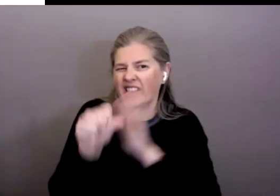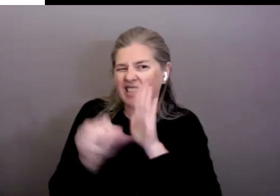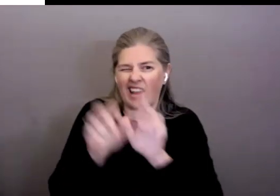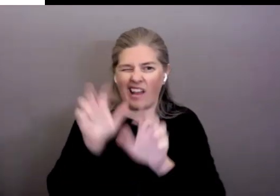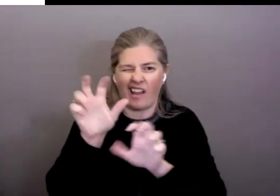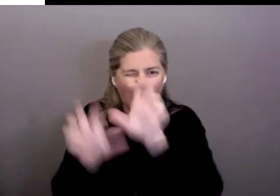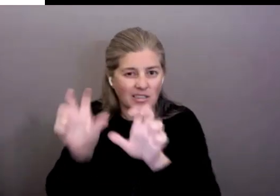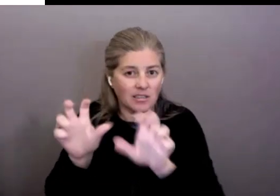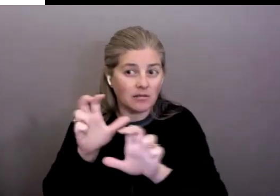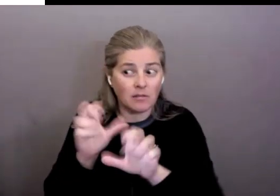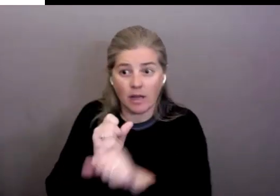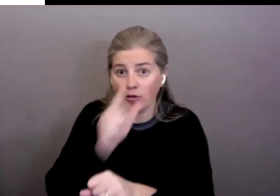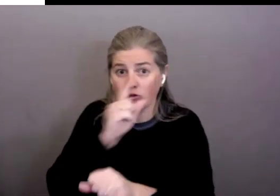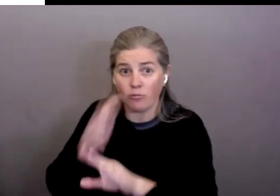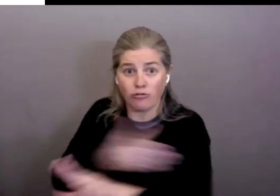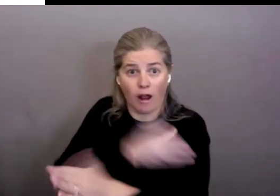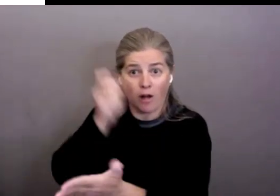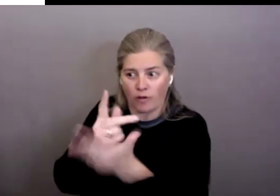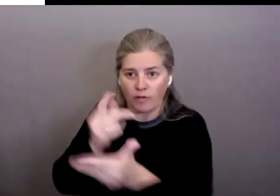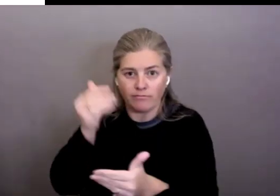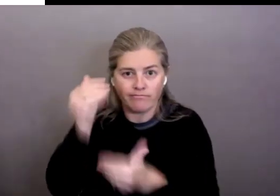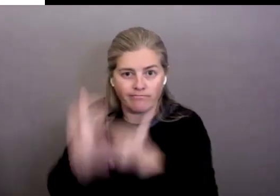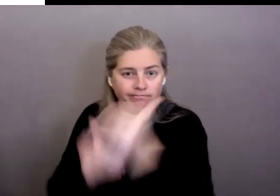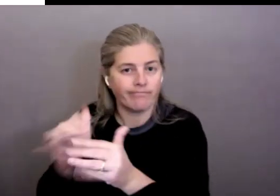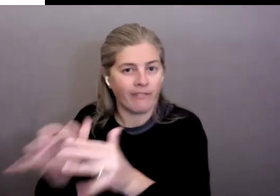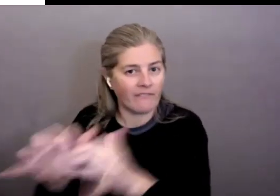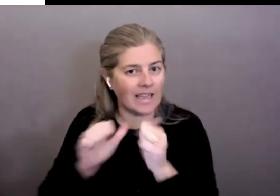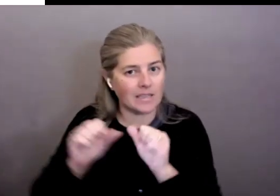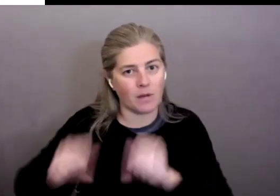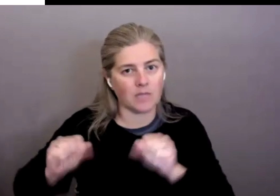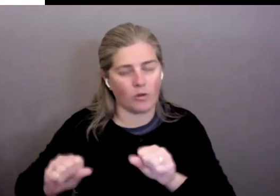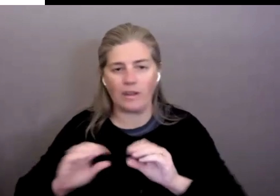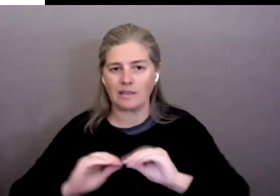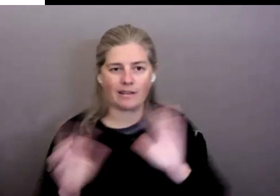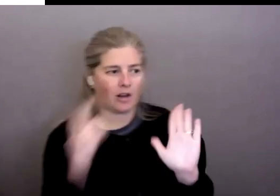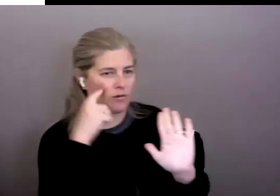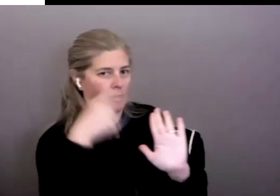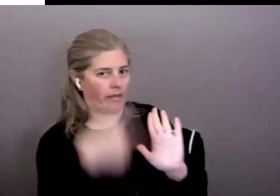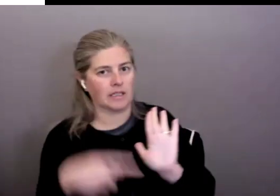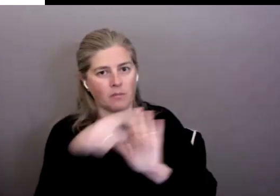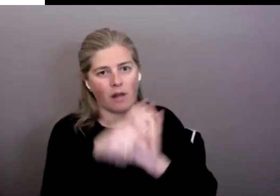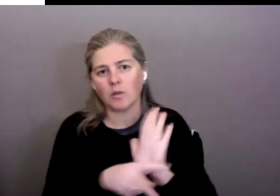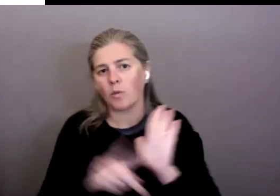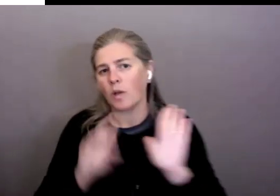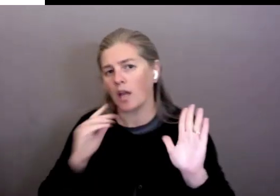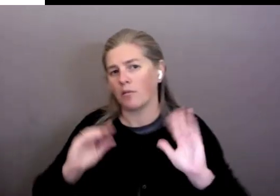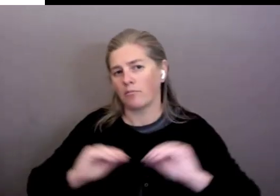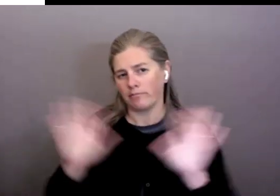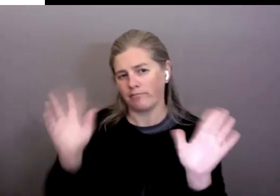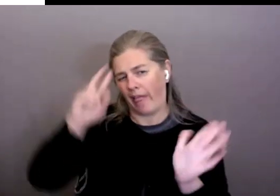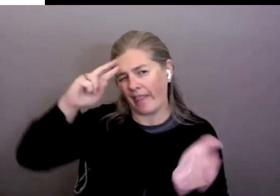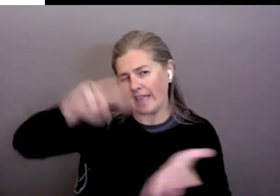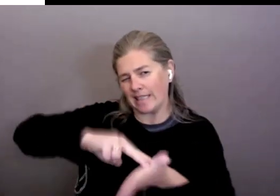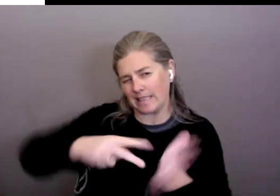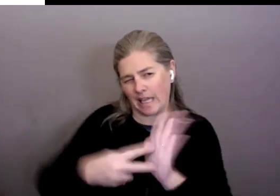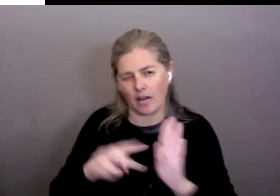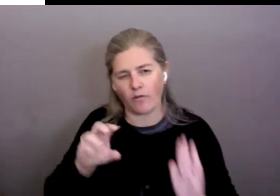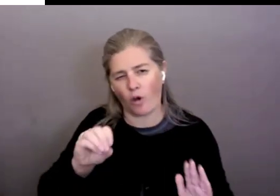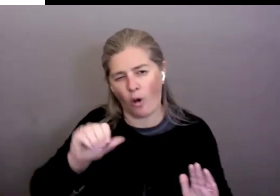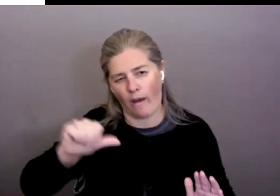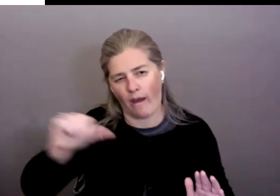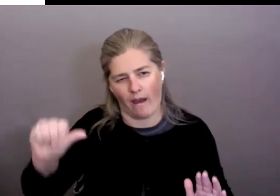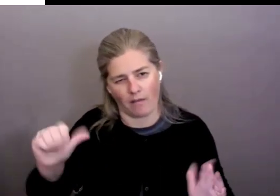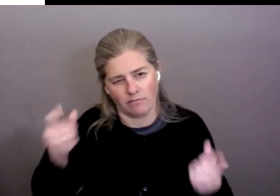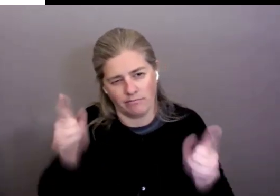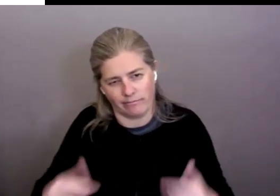prior approval is as expedited as possible. That's clear from this policy. We believe that's clearly the intent of the Older Americans Act.